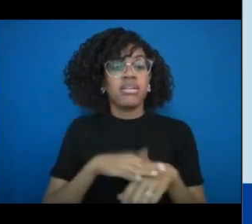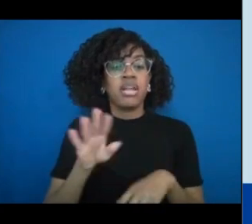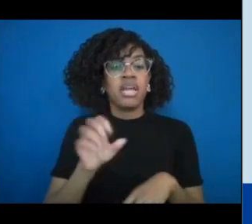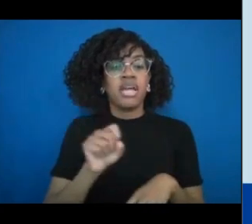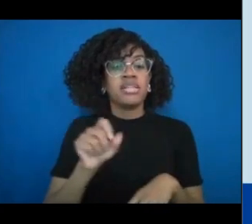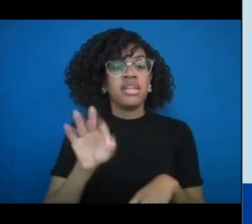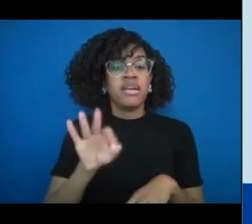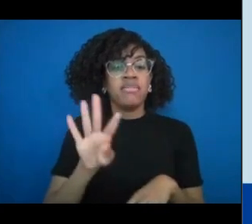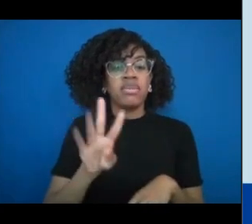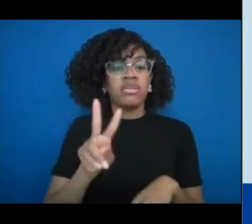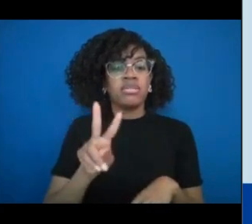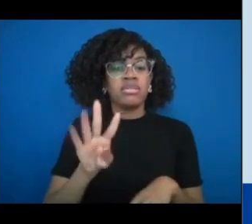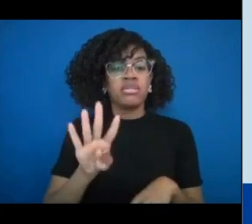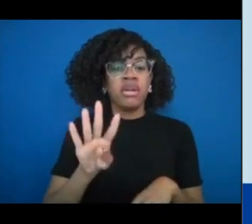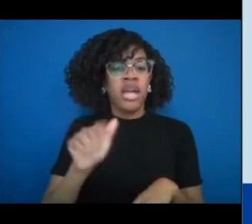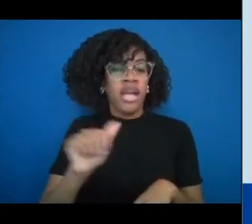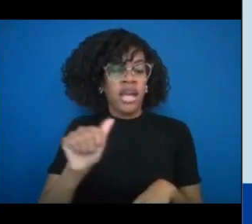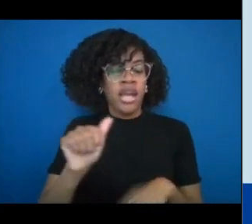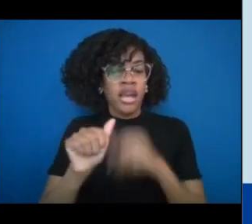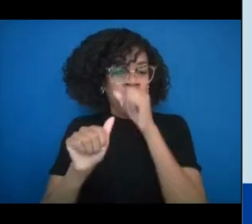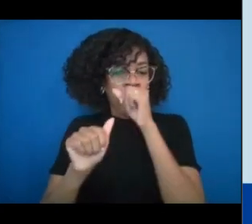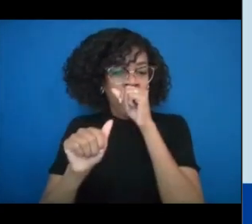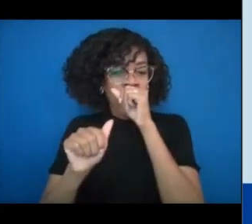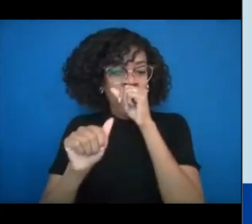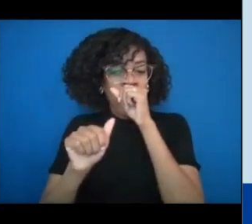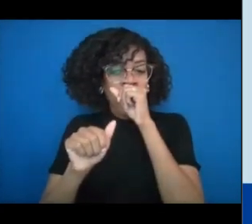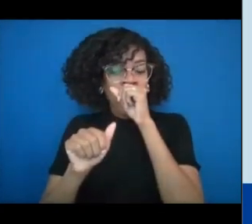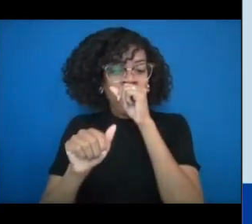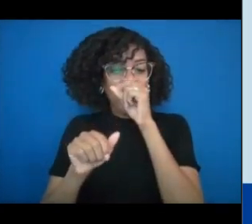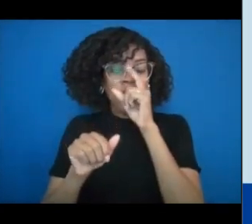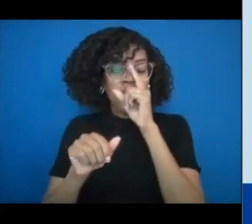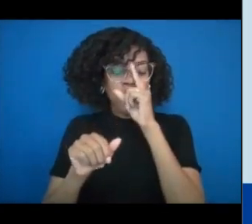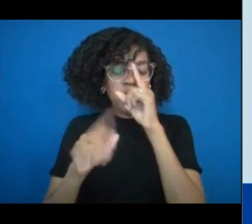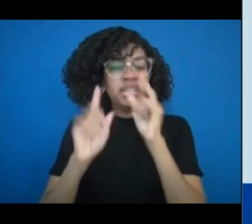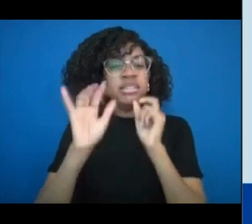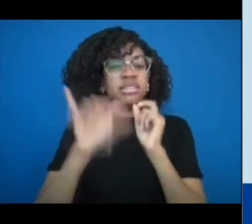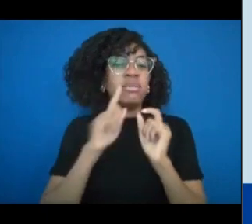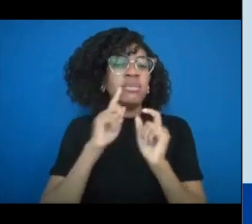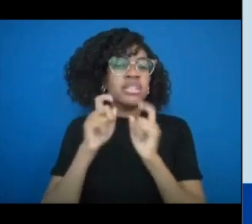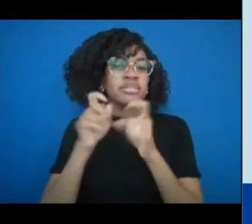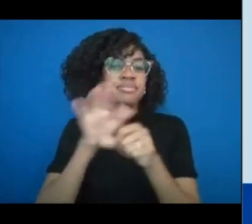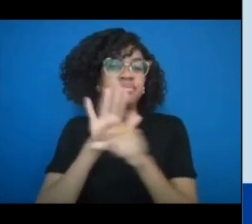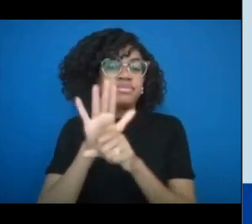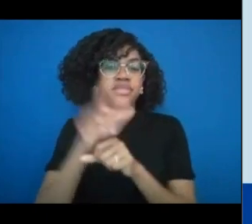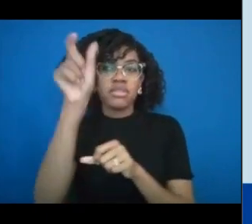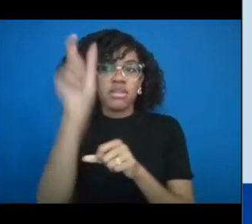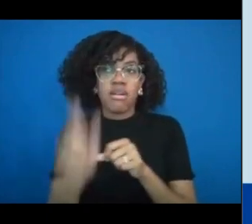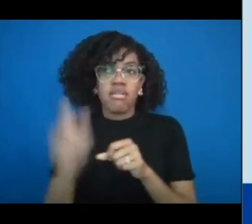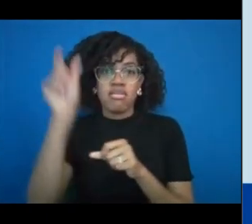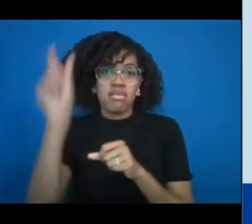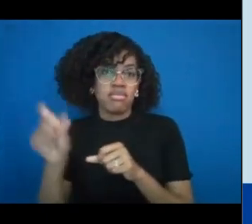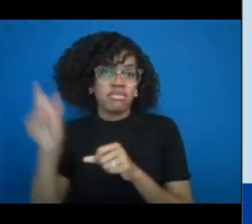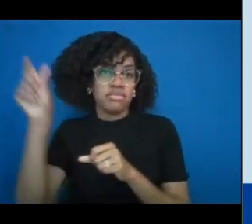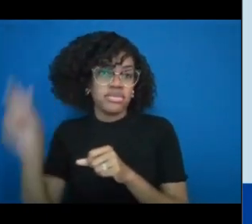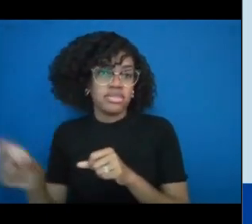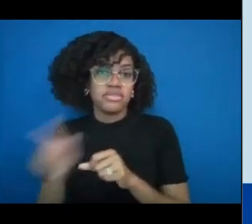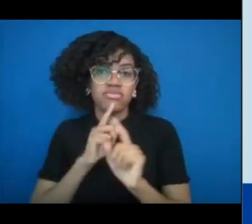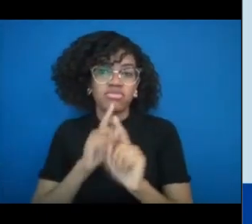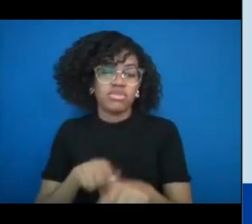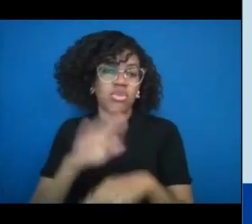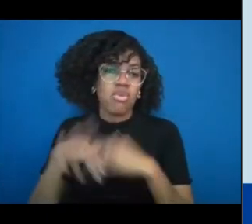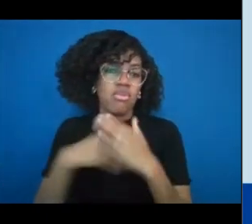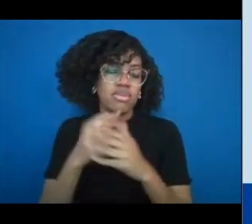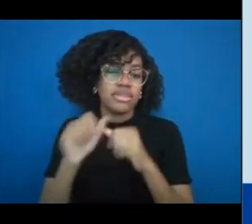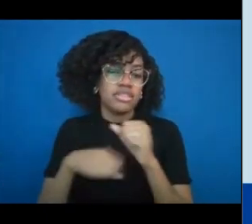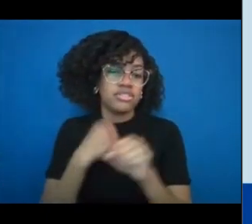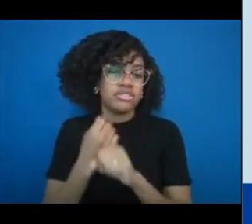SF424A, which just gives you enough columns to report all the years. Then some